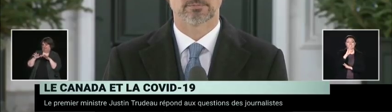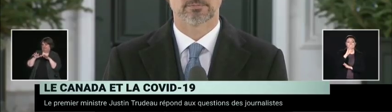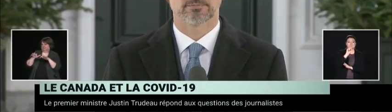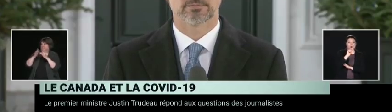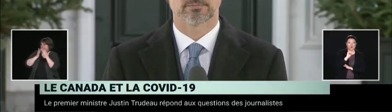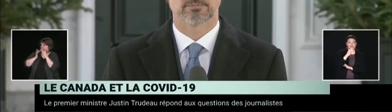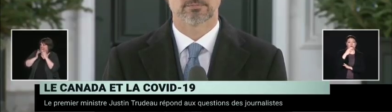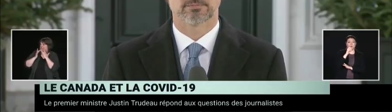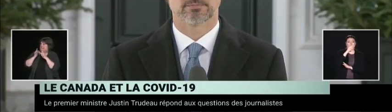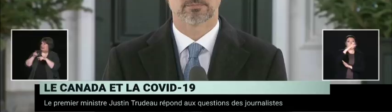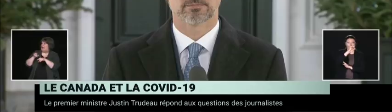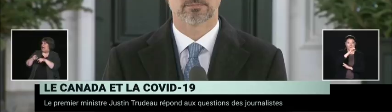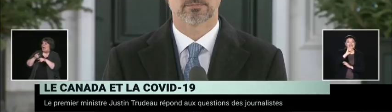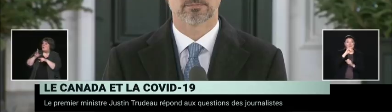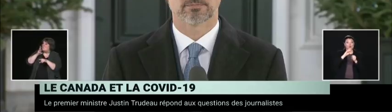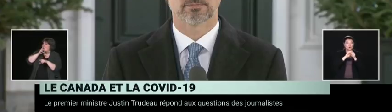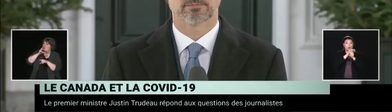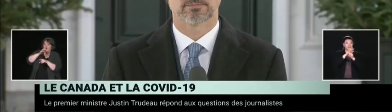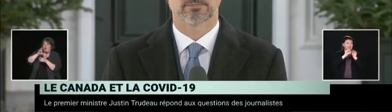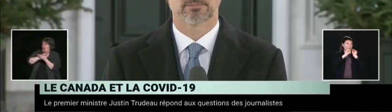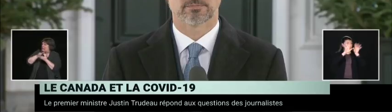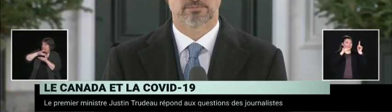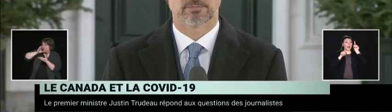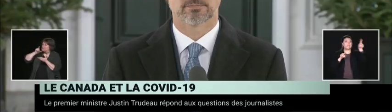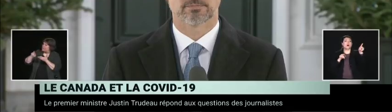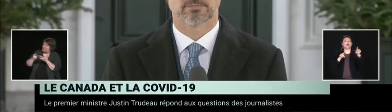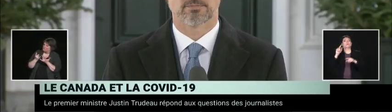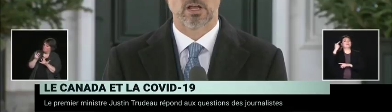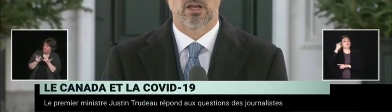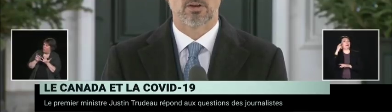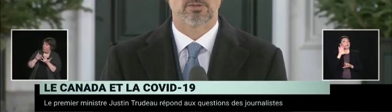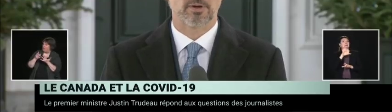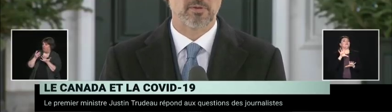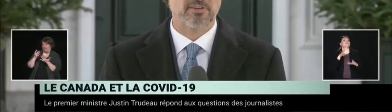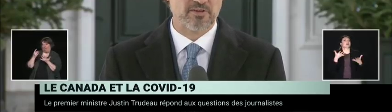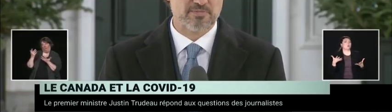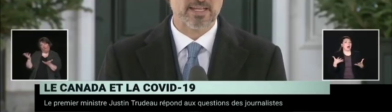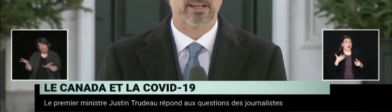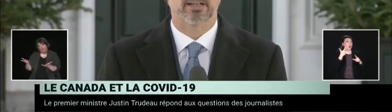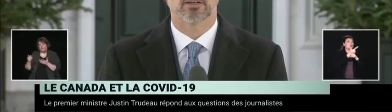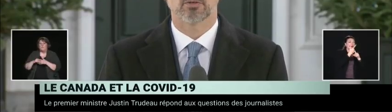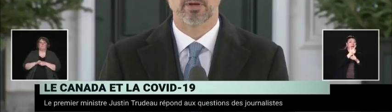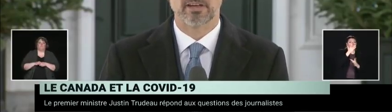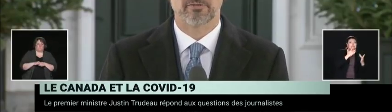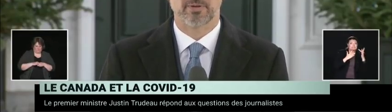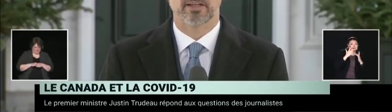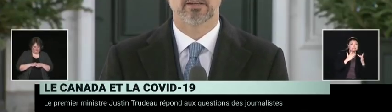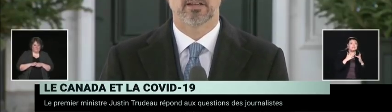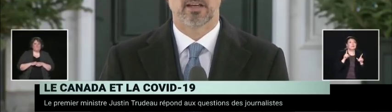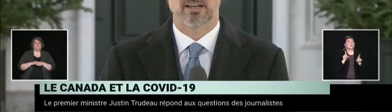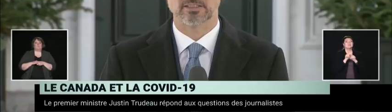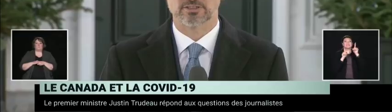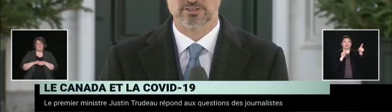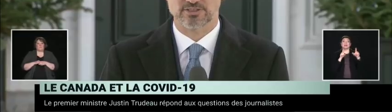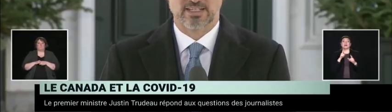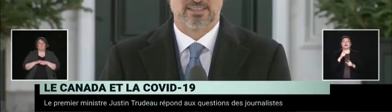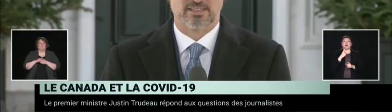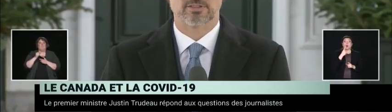on a boil water advisory for more than 6,800 days? From the very beginning, we have been